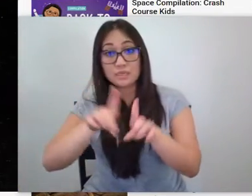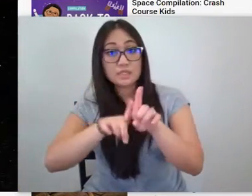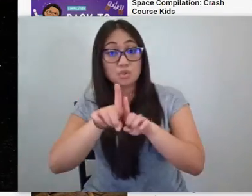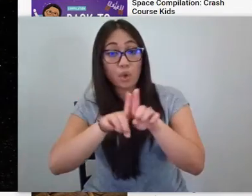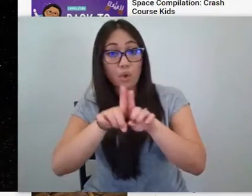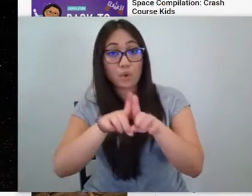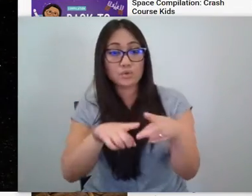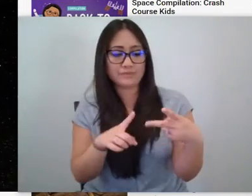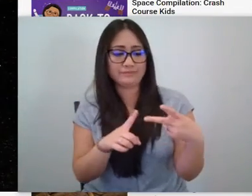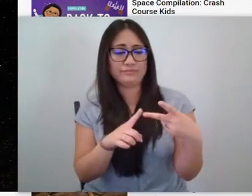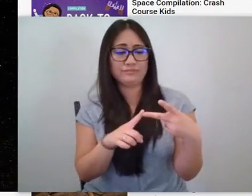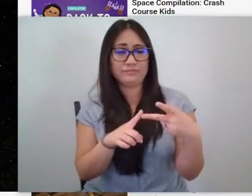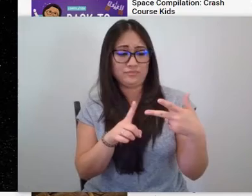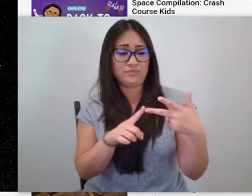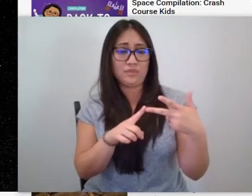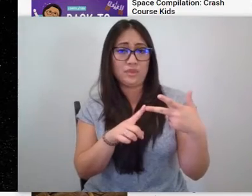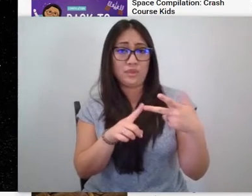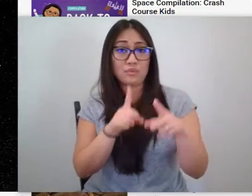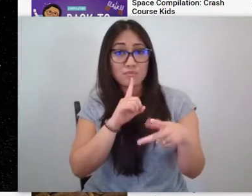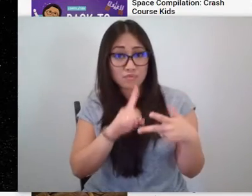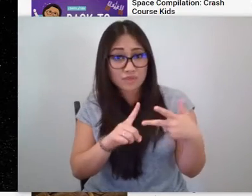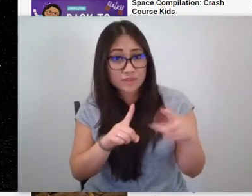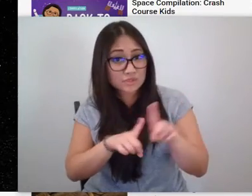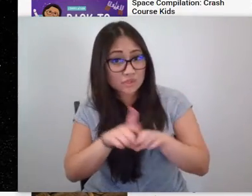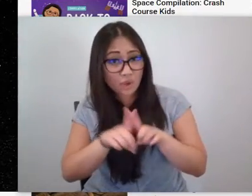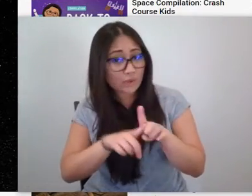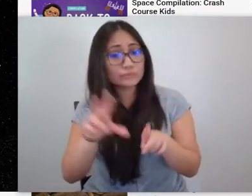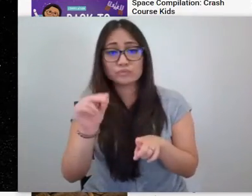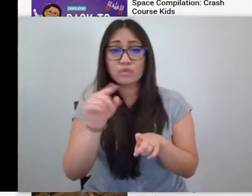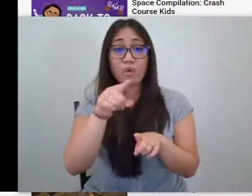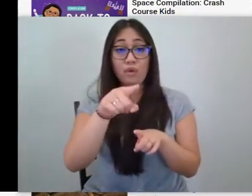stars. Meteors begin as meteoroids.